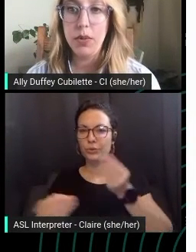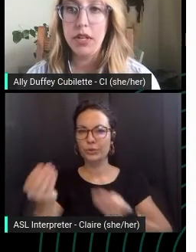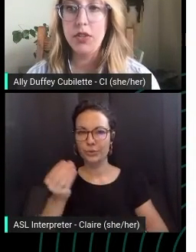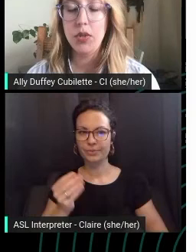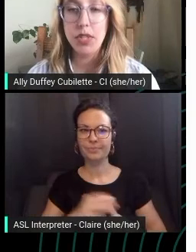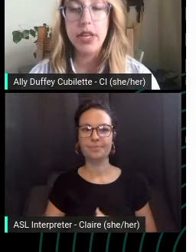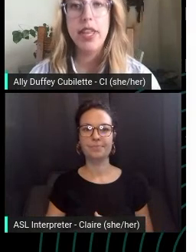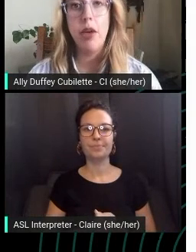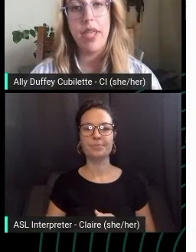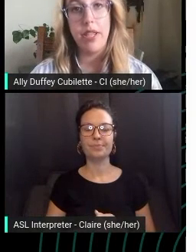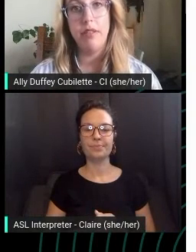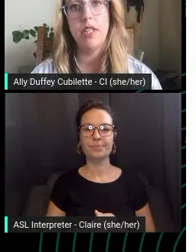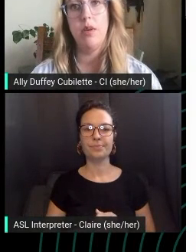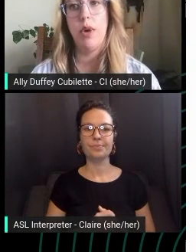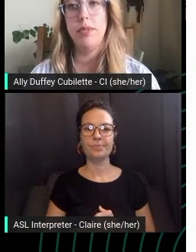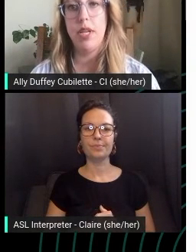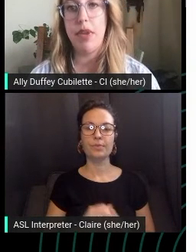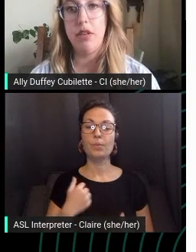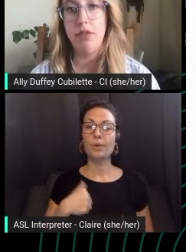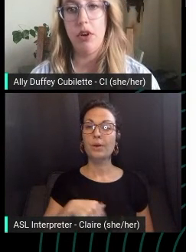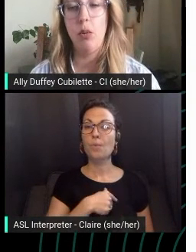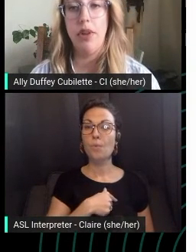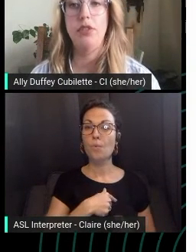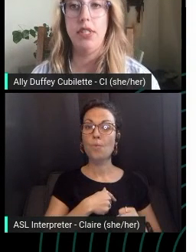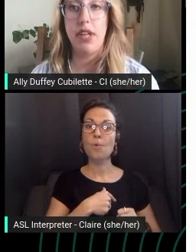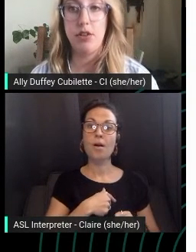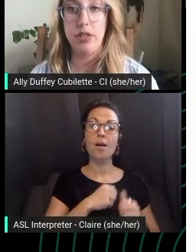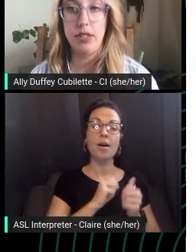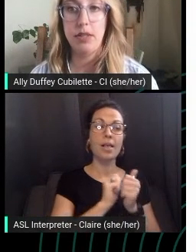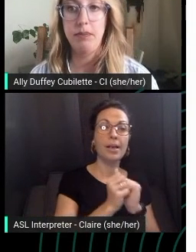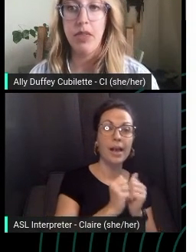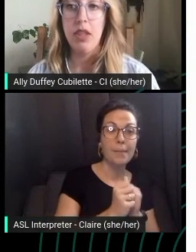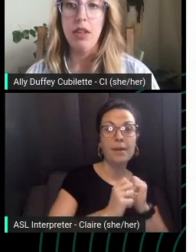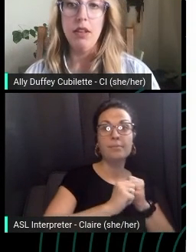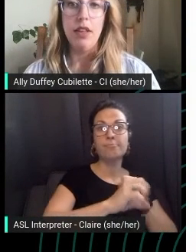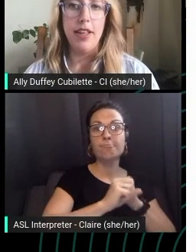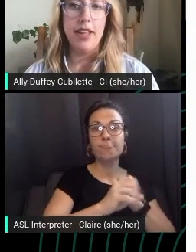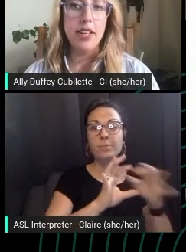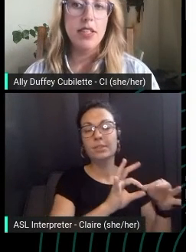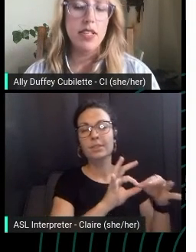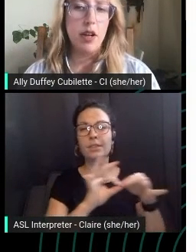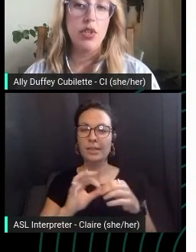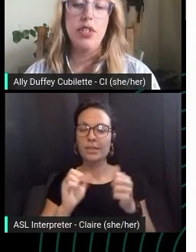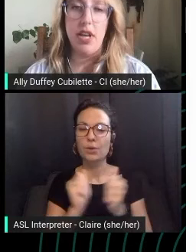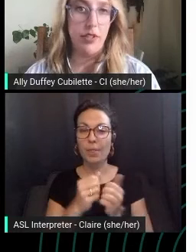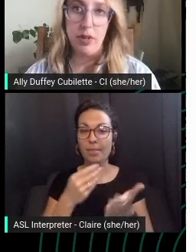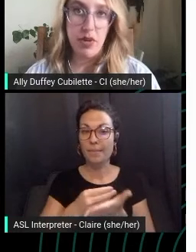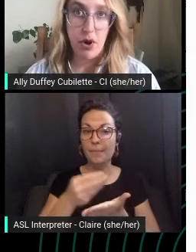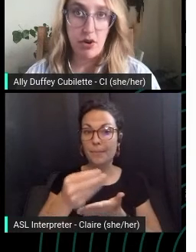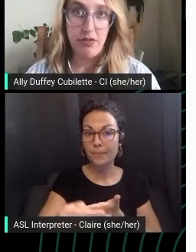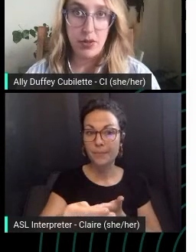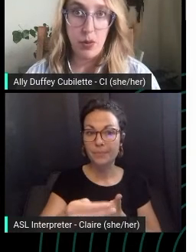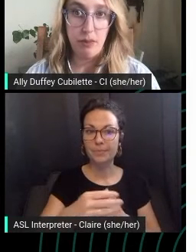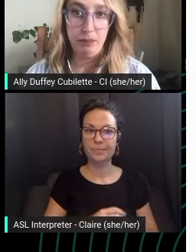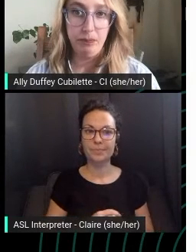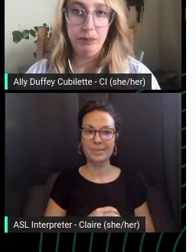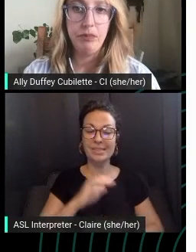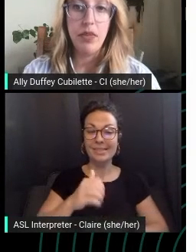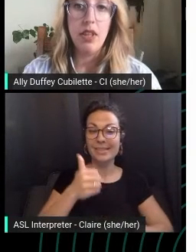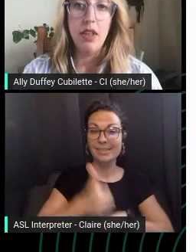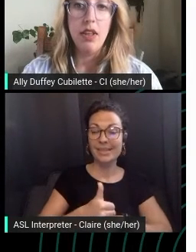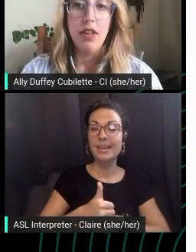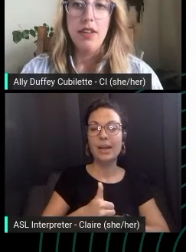GA4 so we can associate campaigns and website behavior with transactions. And getting this set up should definitely be a part of phase 1.